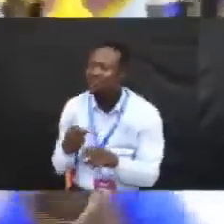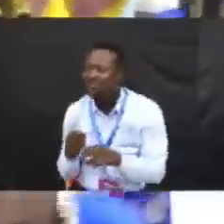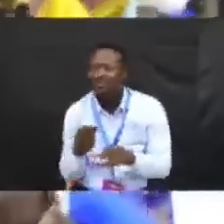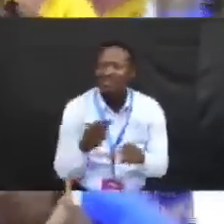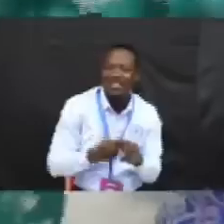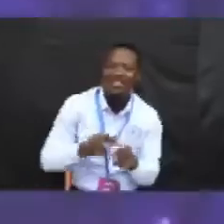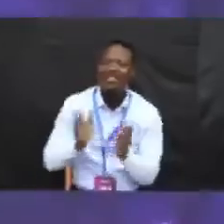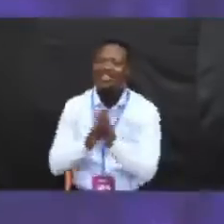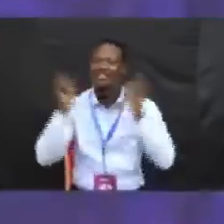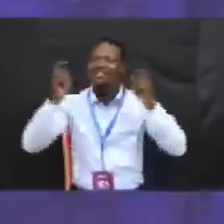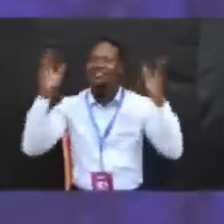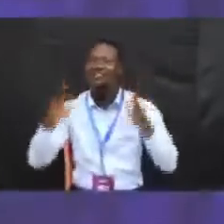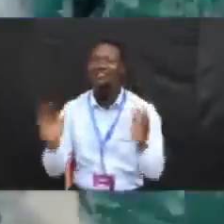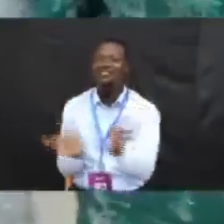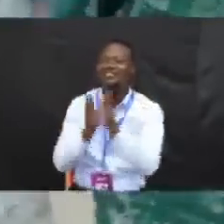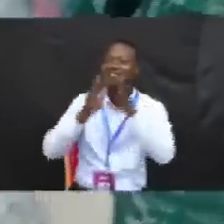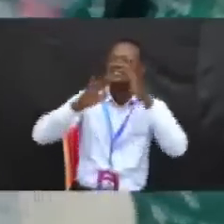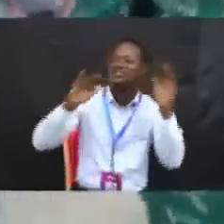Hallelujah.